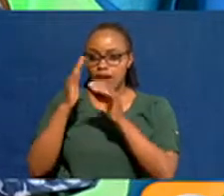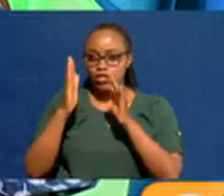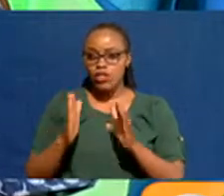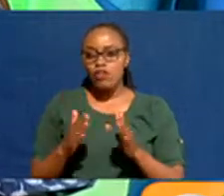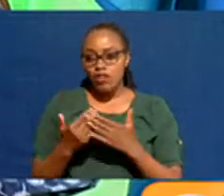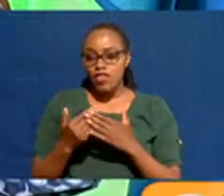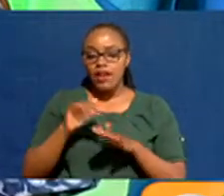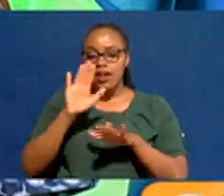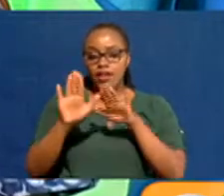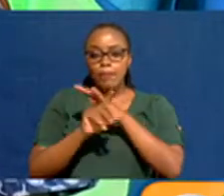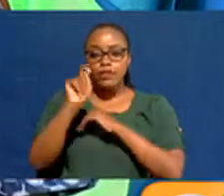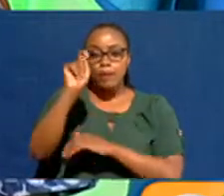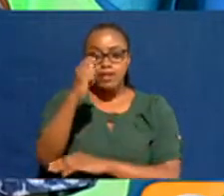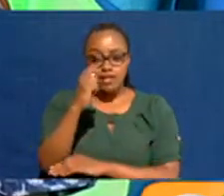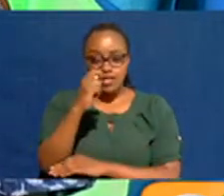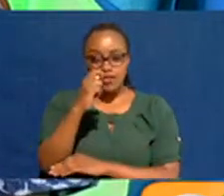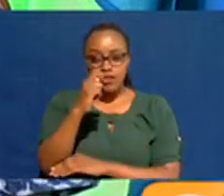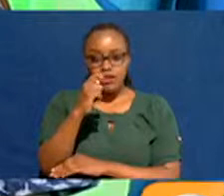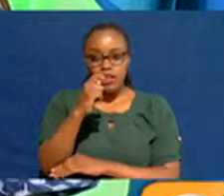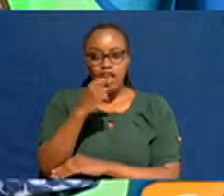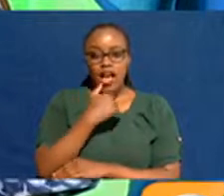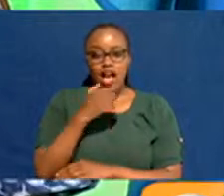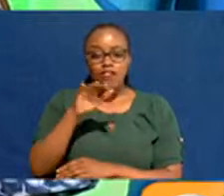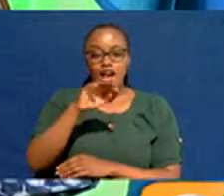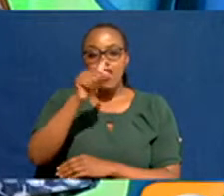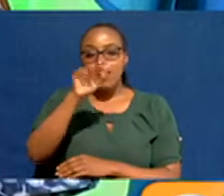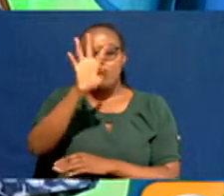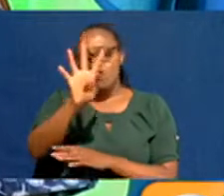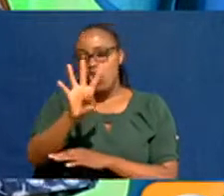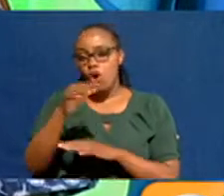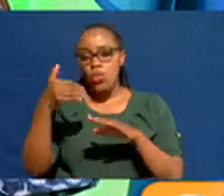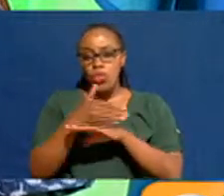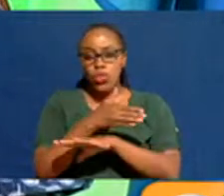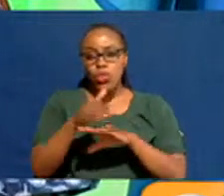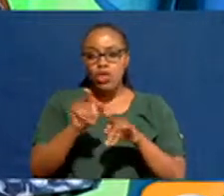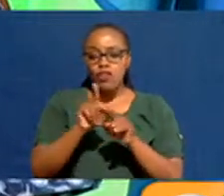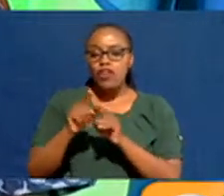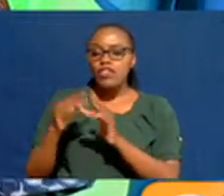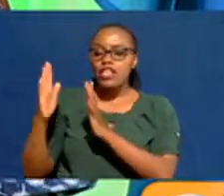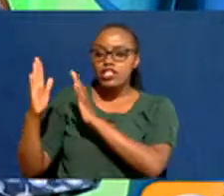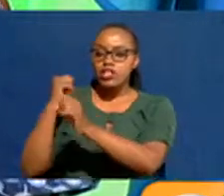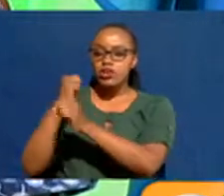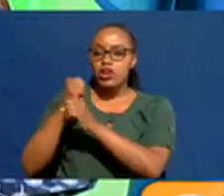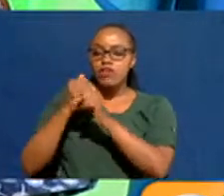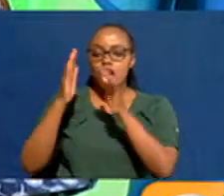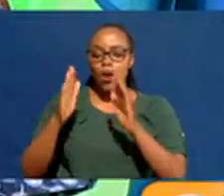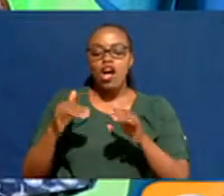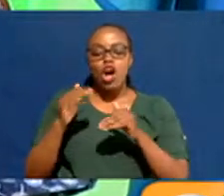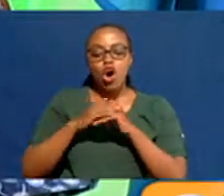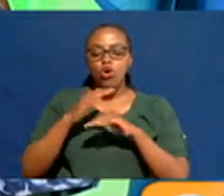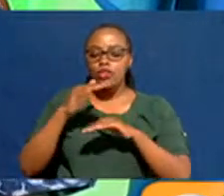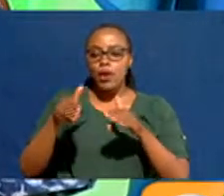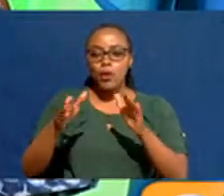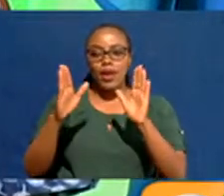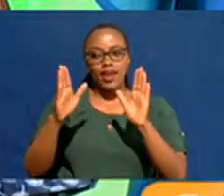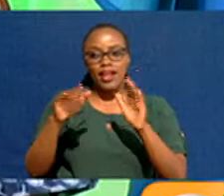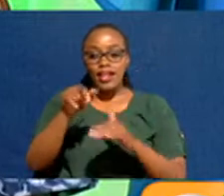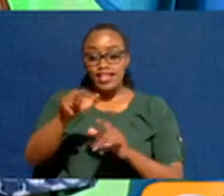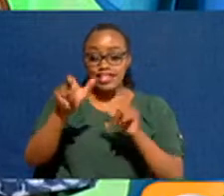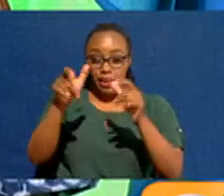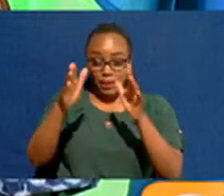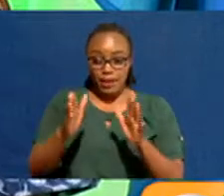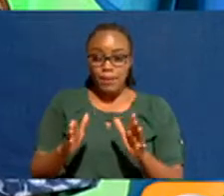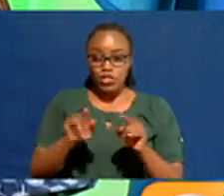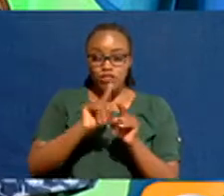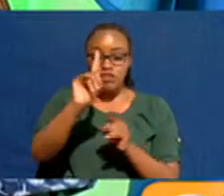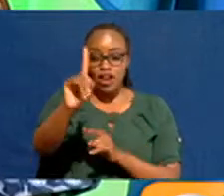spouse of the deputy president, has had four other scuffles with the security personnel along the way. That journalist comes